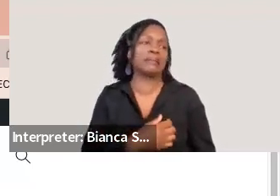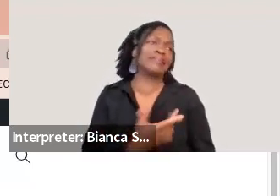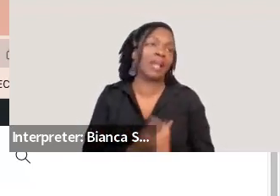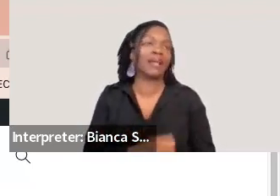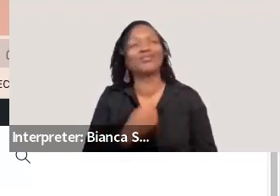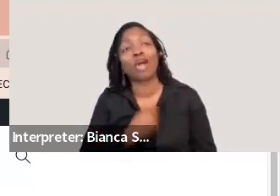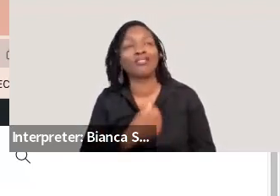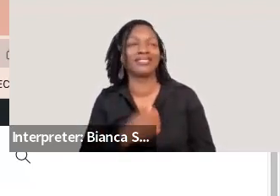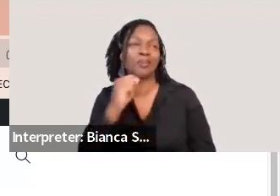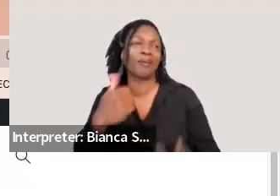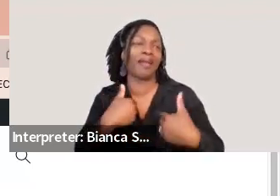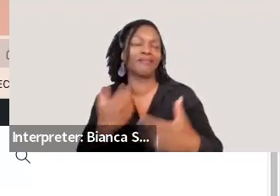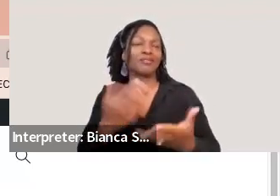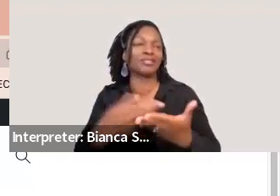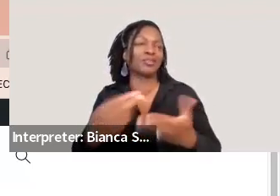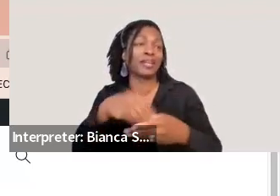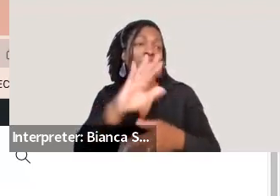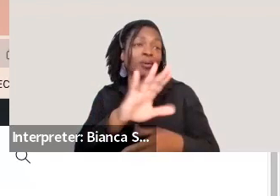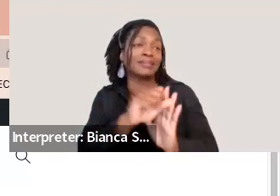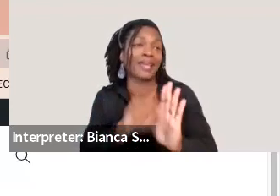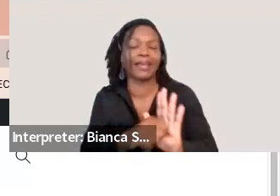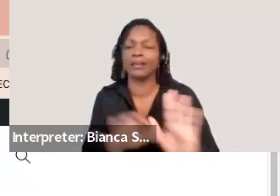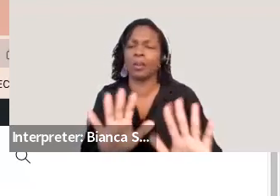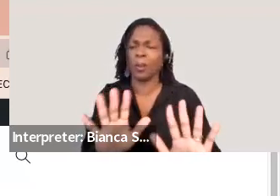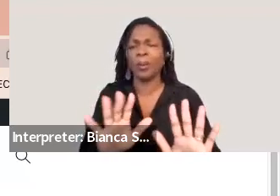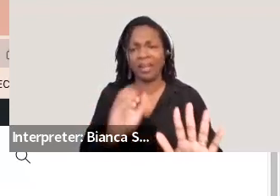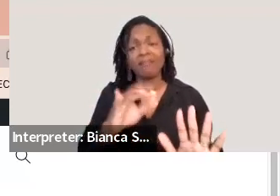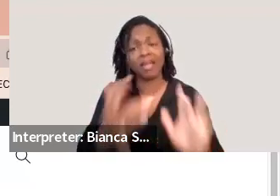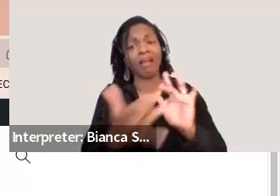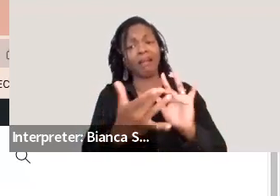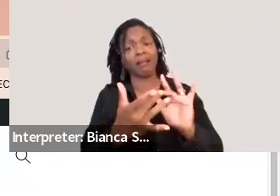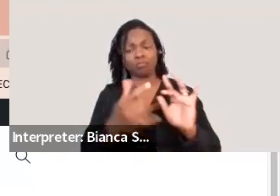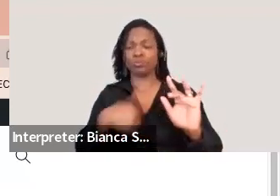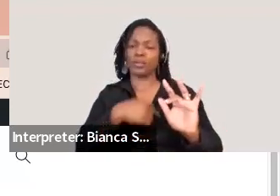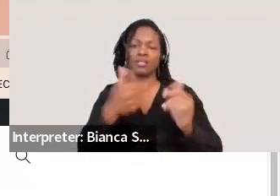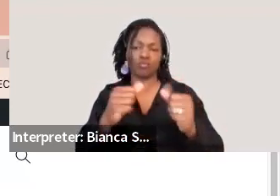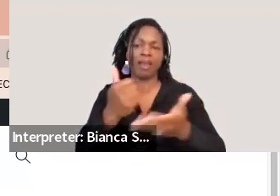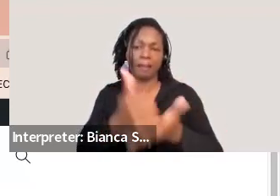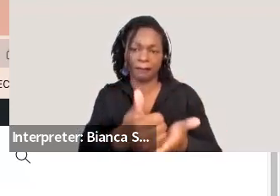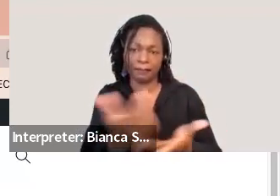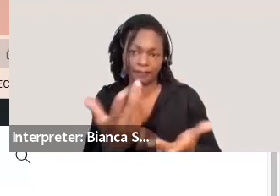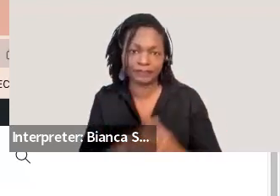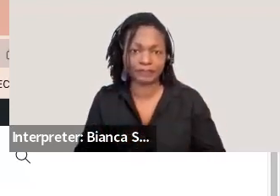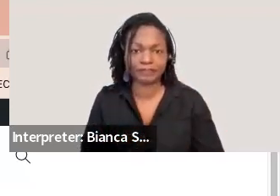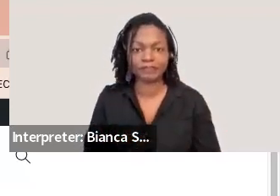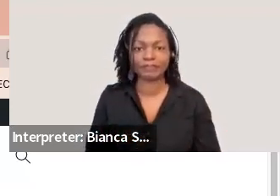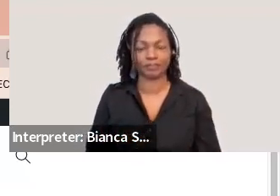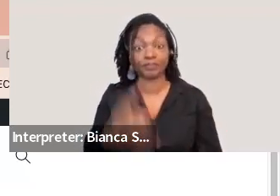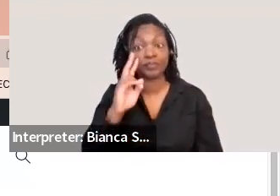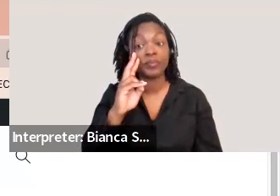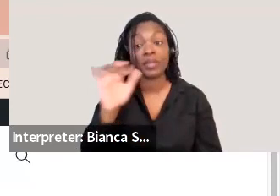in your state. We definitely try to help them. And just quickly, you see this popped up on my